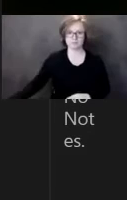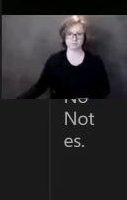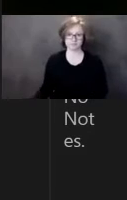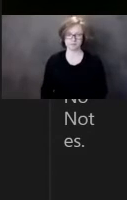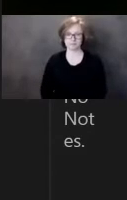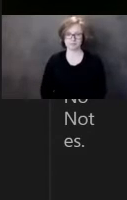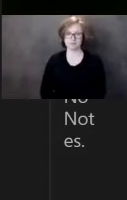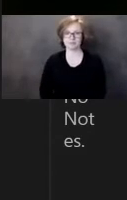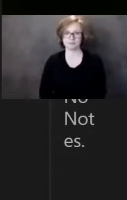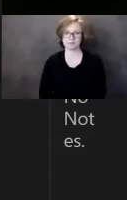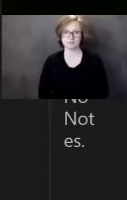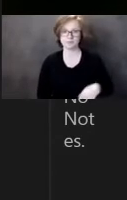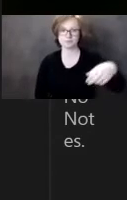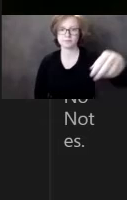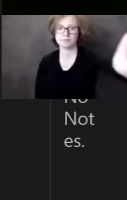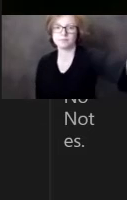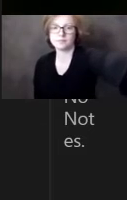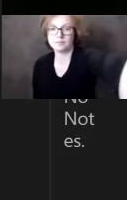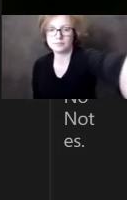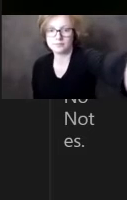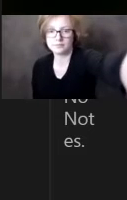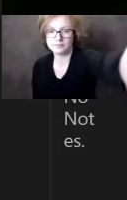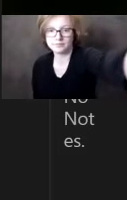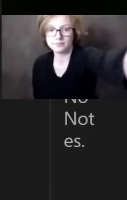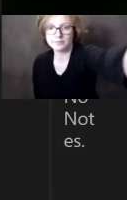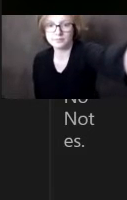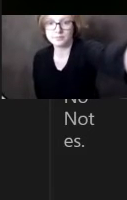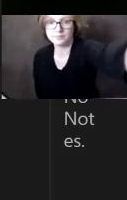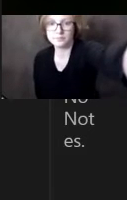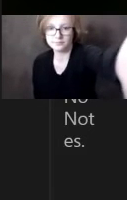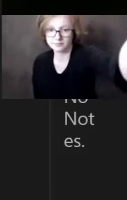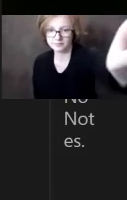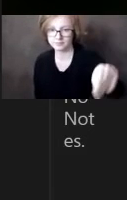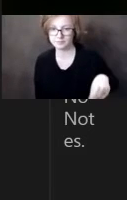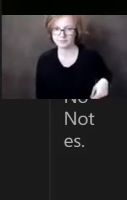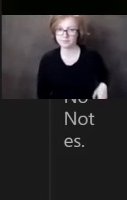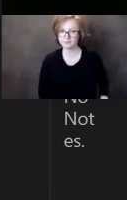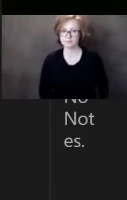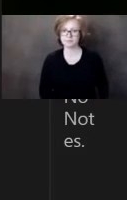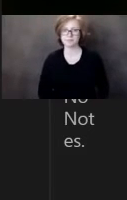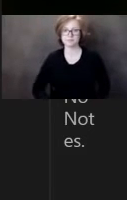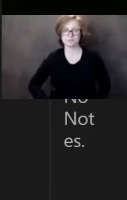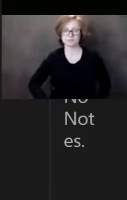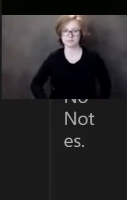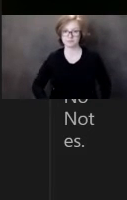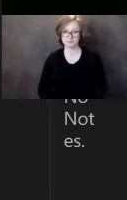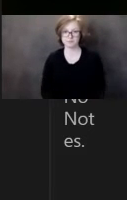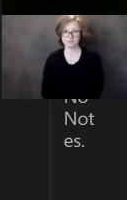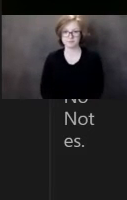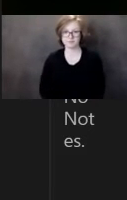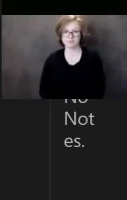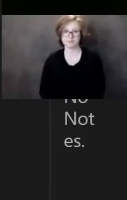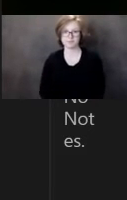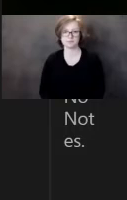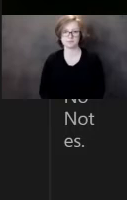emphasis. I want you to keep these different components in mind. So first, the physical, what's the texture of the soil? And that's basically